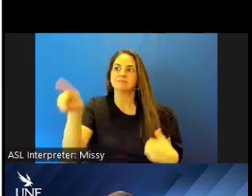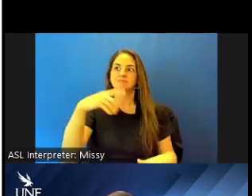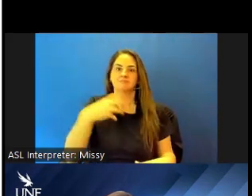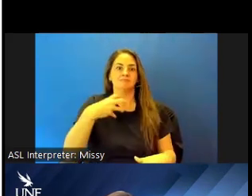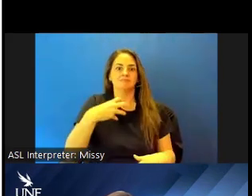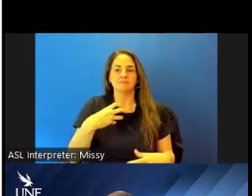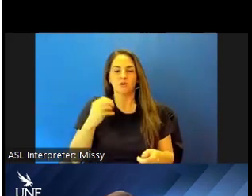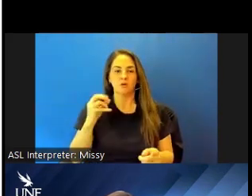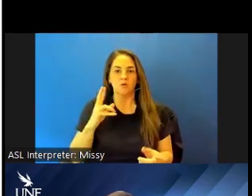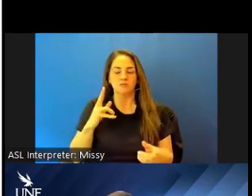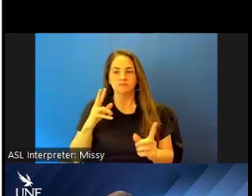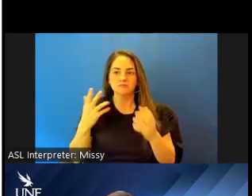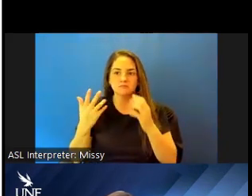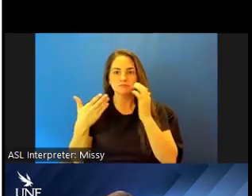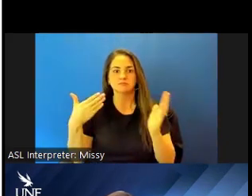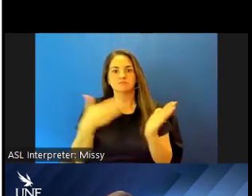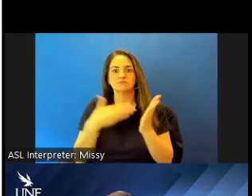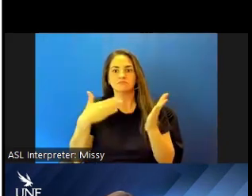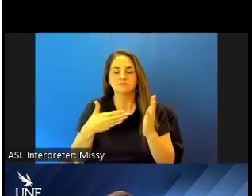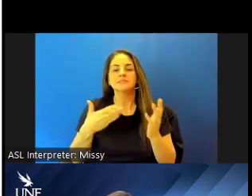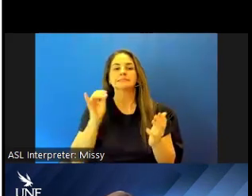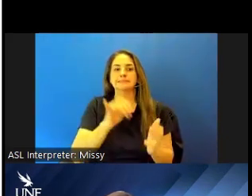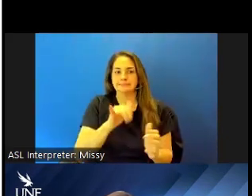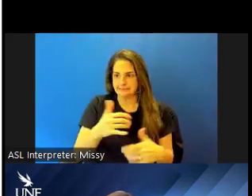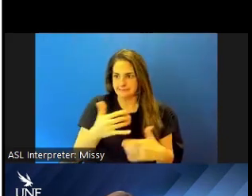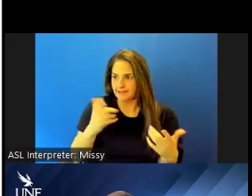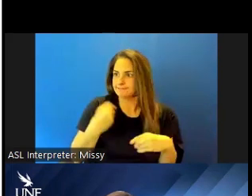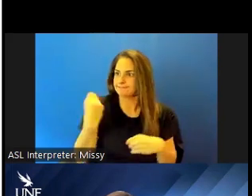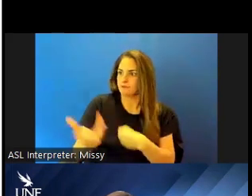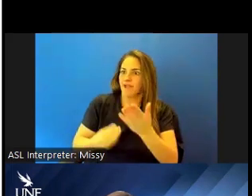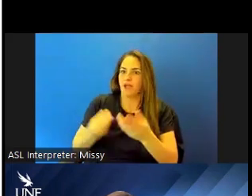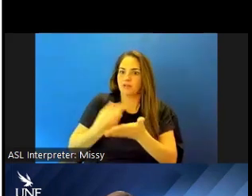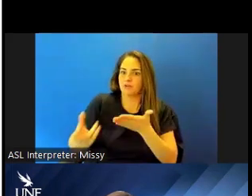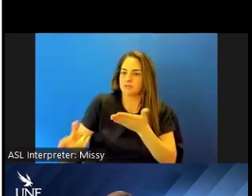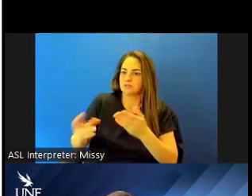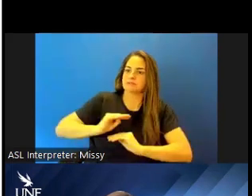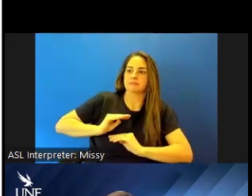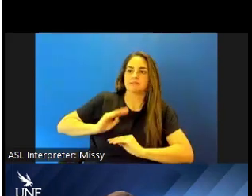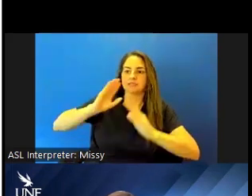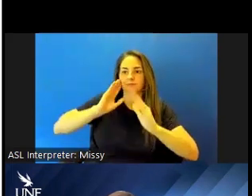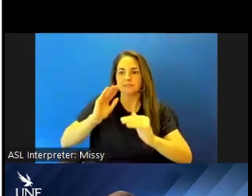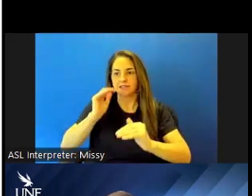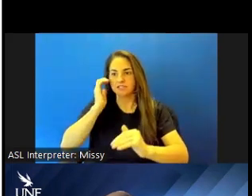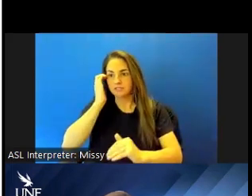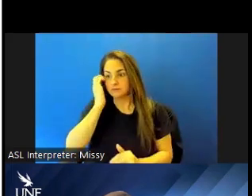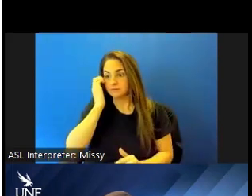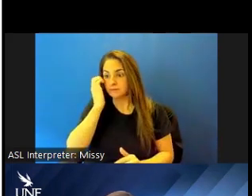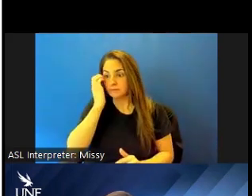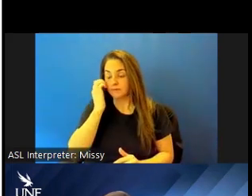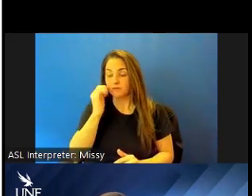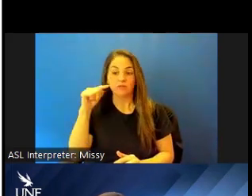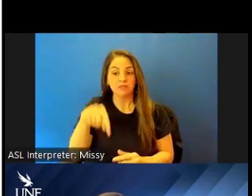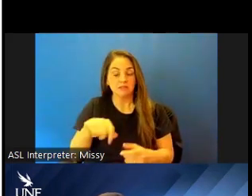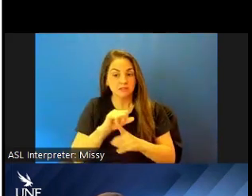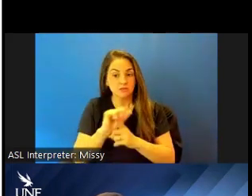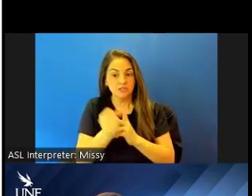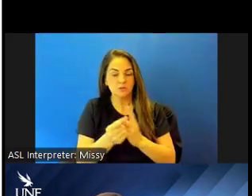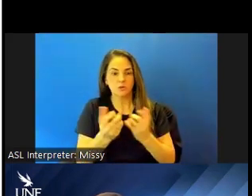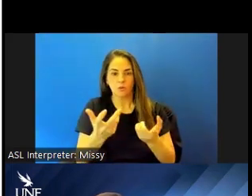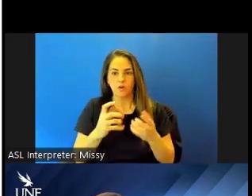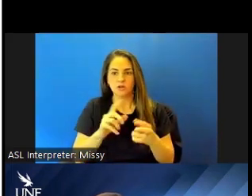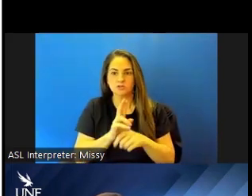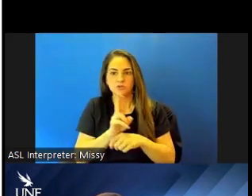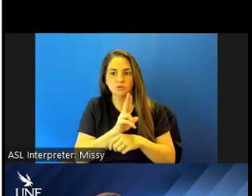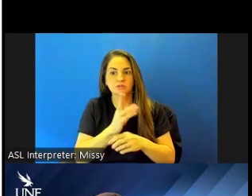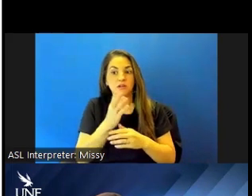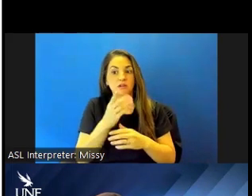their institutions have resourced accordingly to kind of meet those expectations. So in this case, we're trying to leverage those member